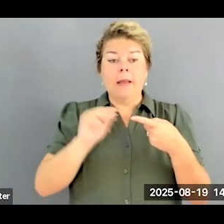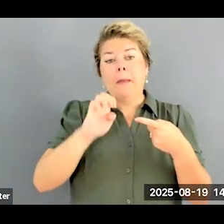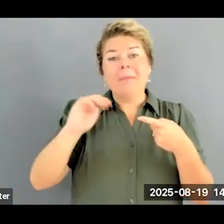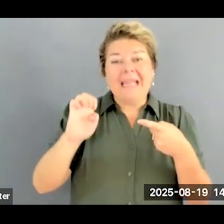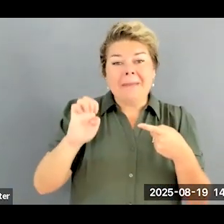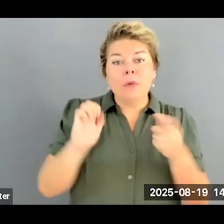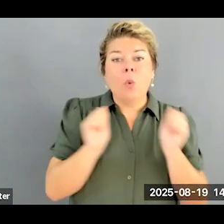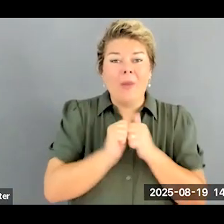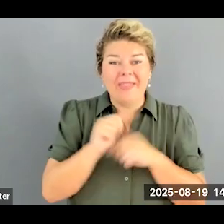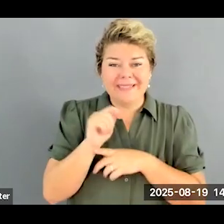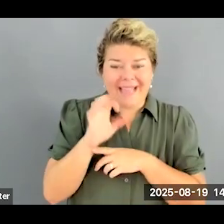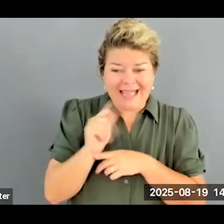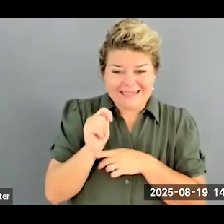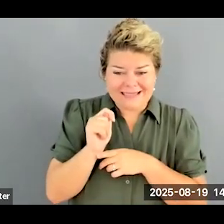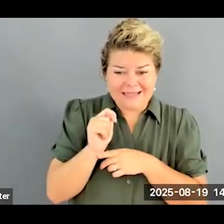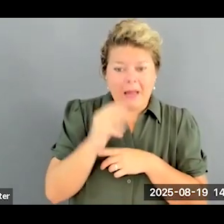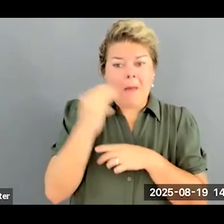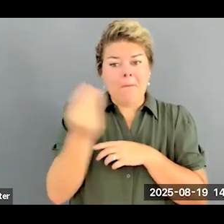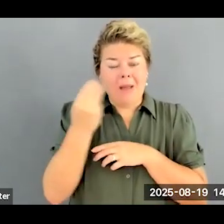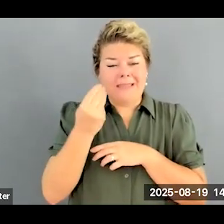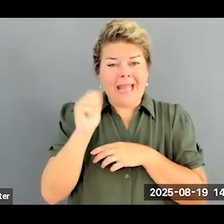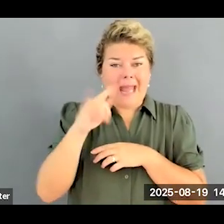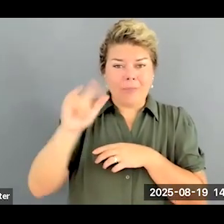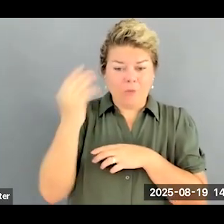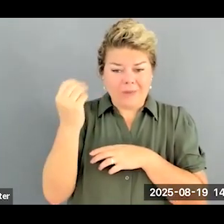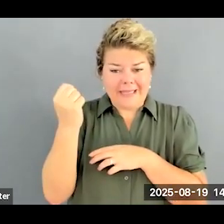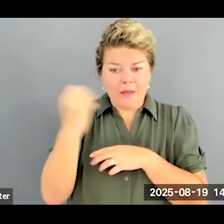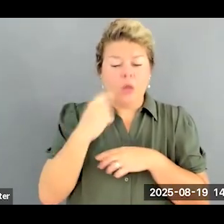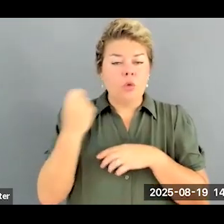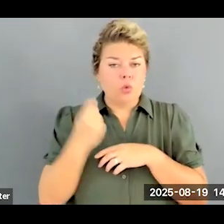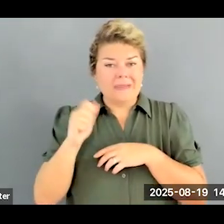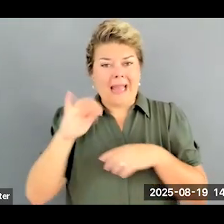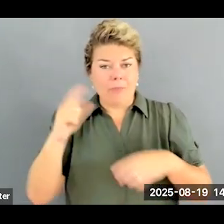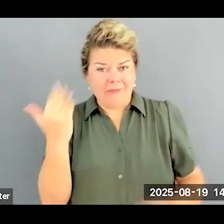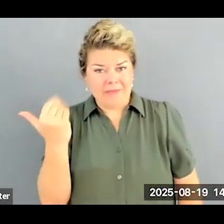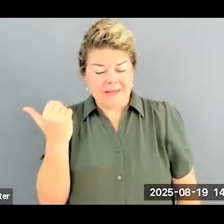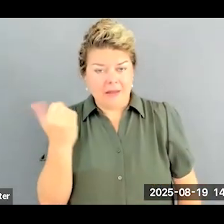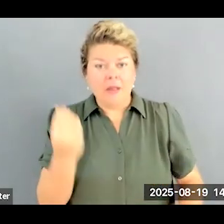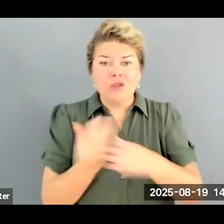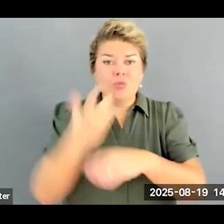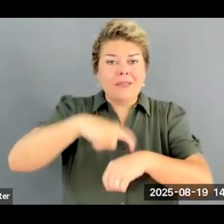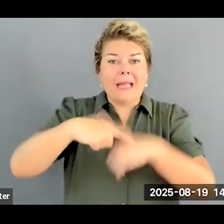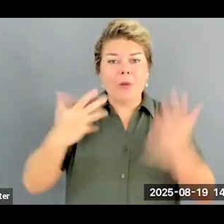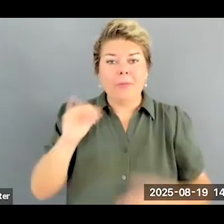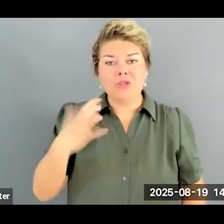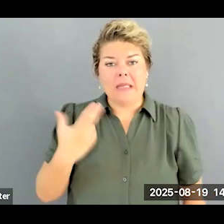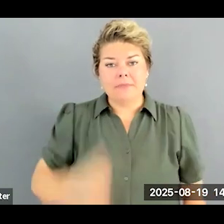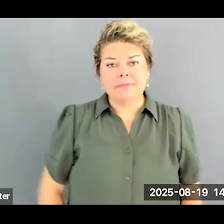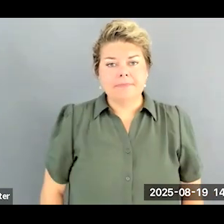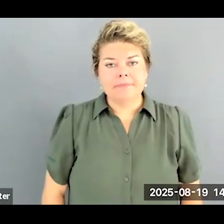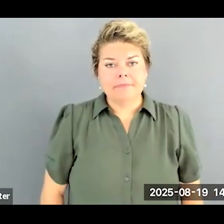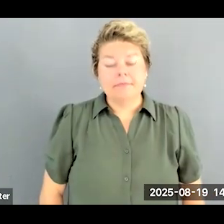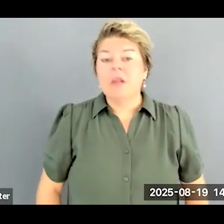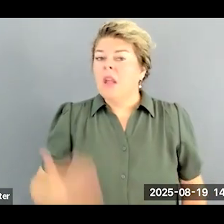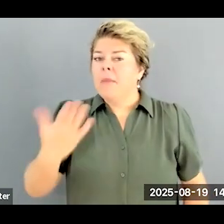text. Monday, April 14, Tuesday, April 15, springtime in Michigan. You